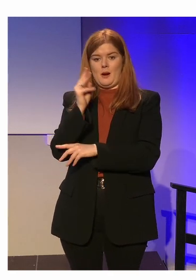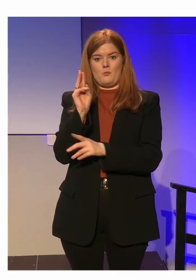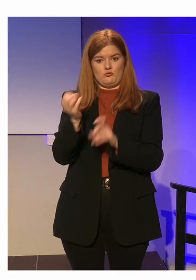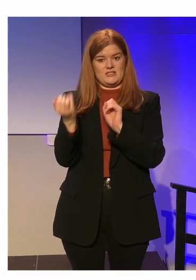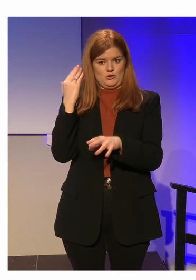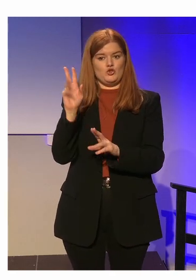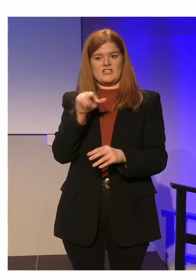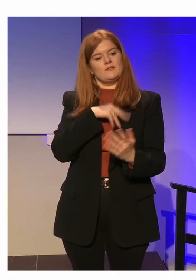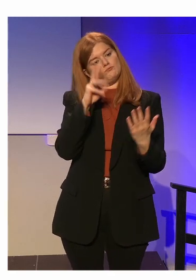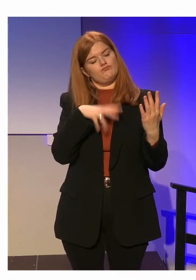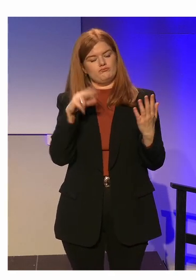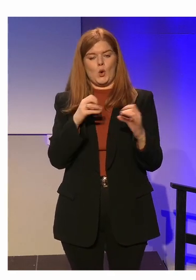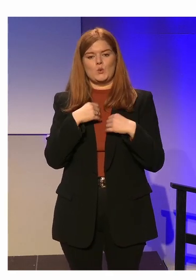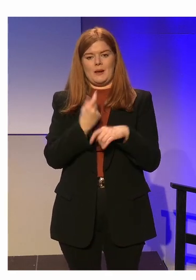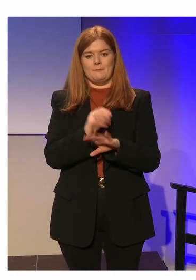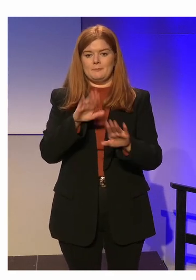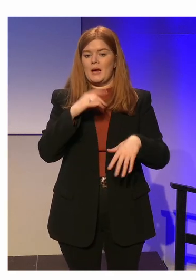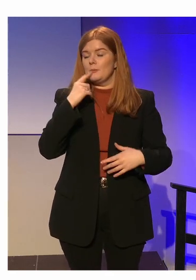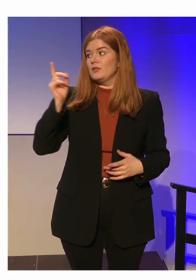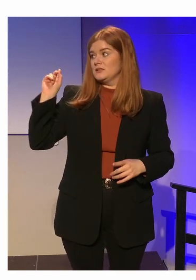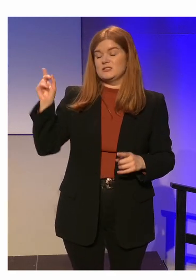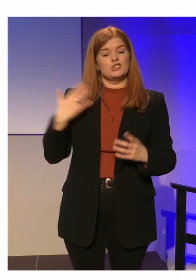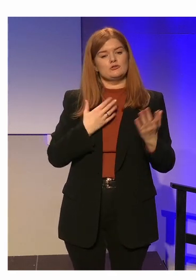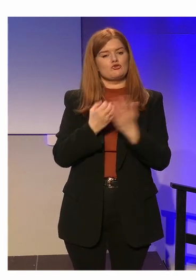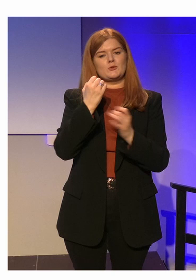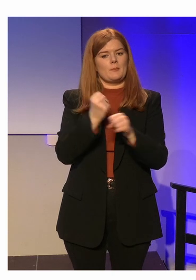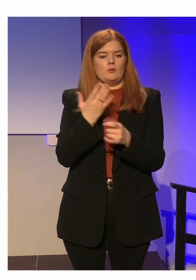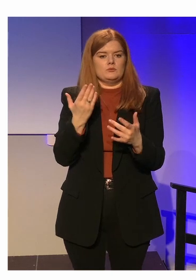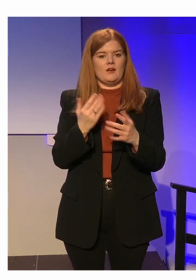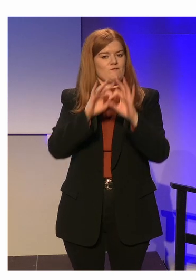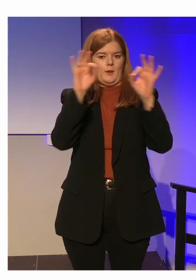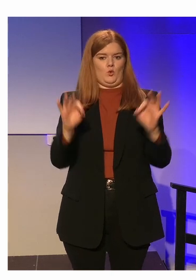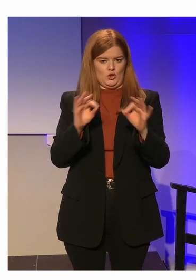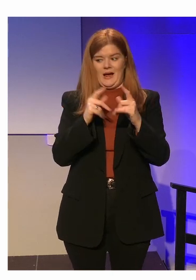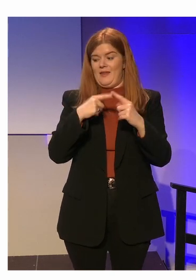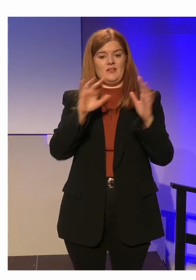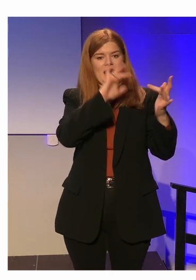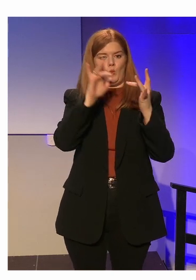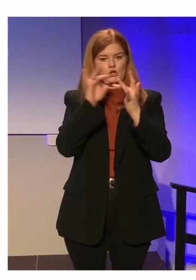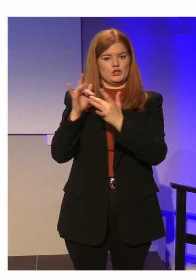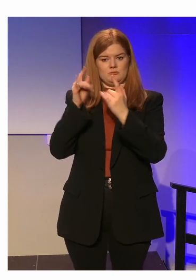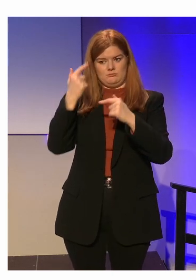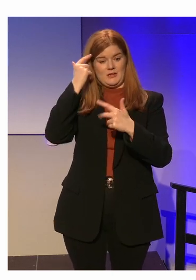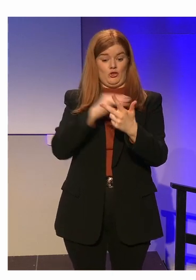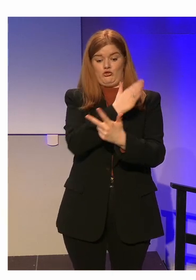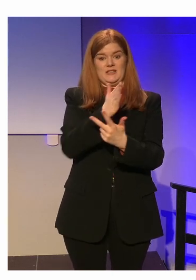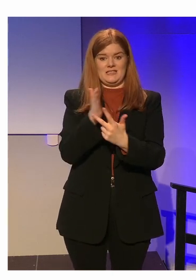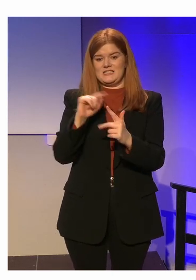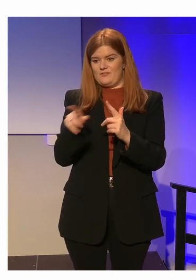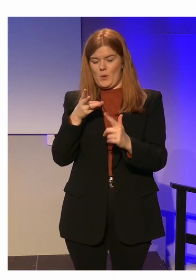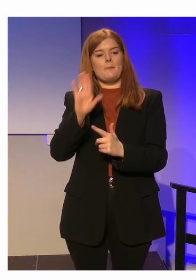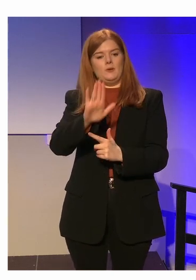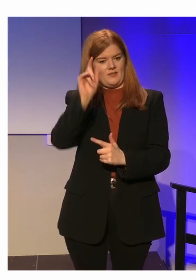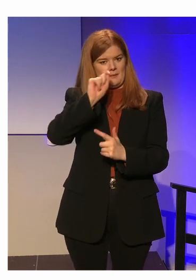presentation where you can go and kind of examine. But this is basically a description of the framework and those networks. And it's the 3 ways that you have to think